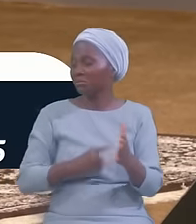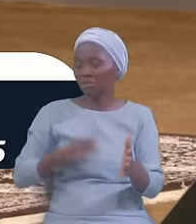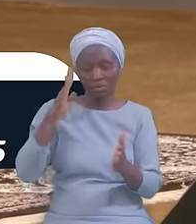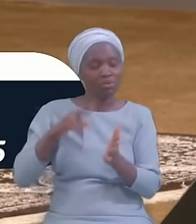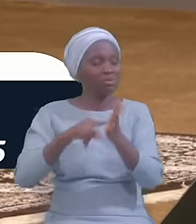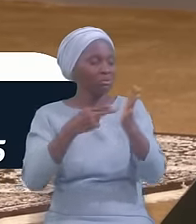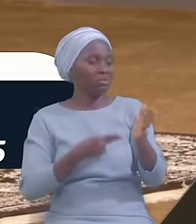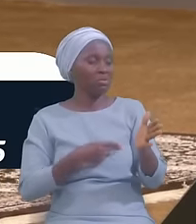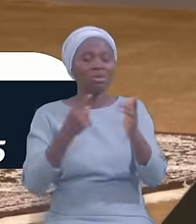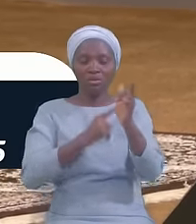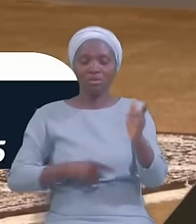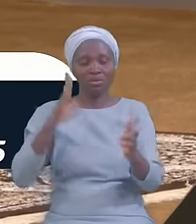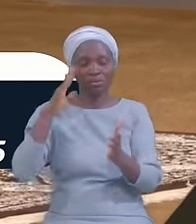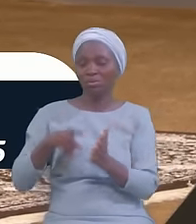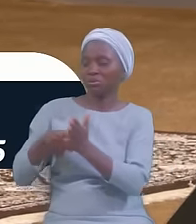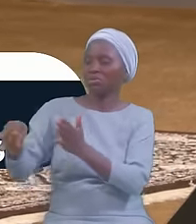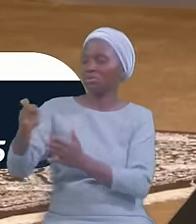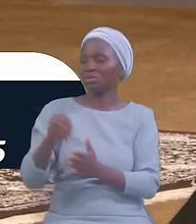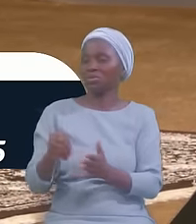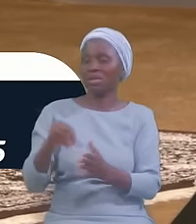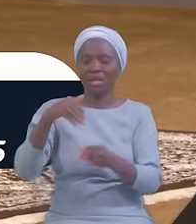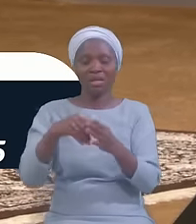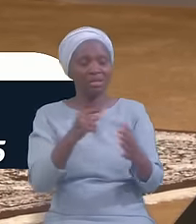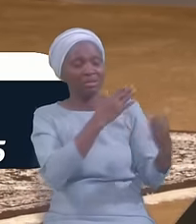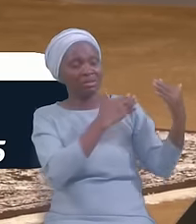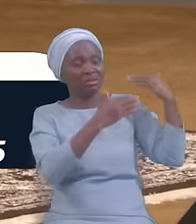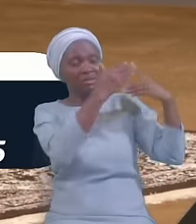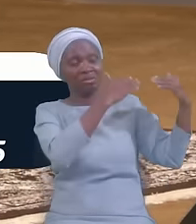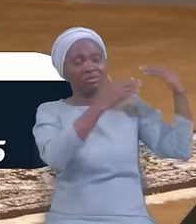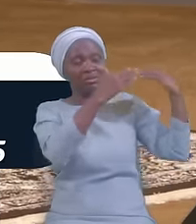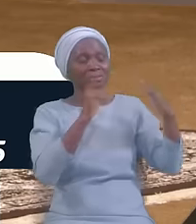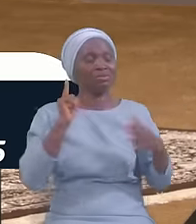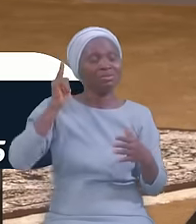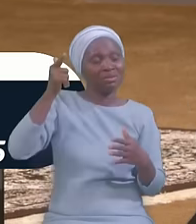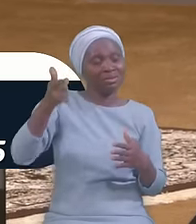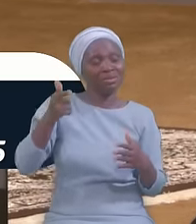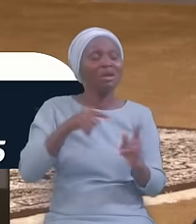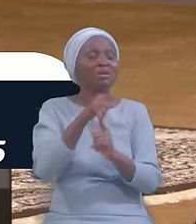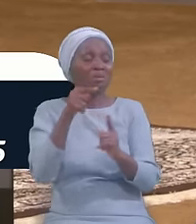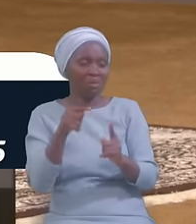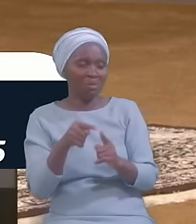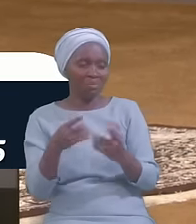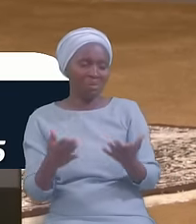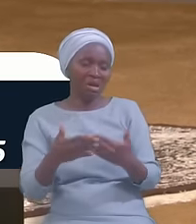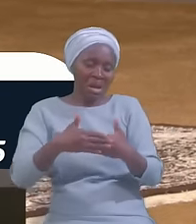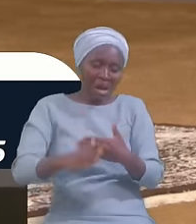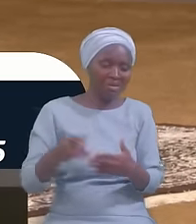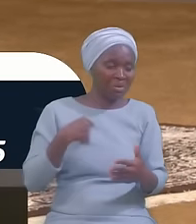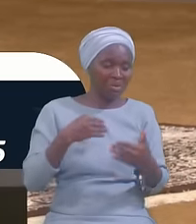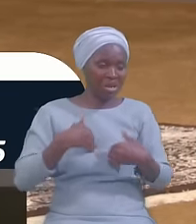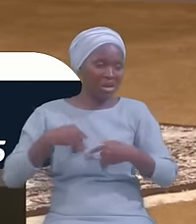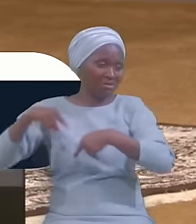will show them in the generation to come when after we have gone.